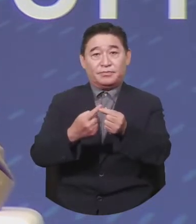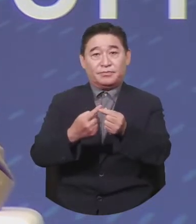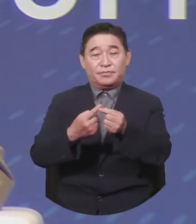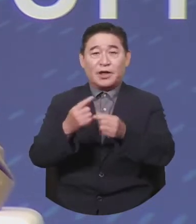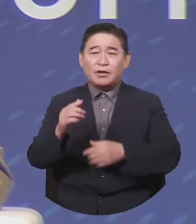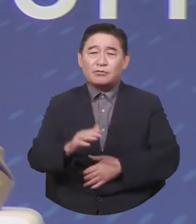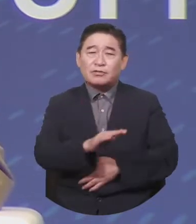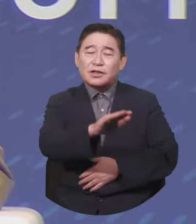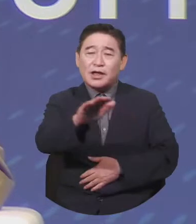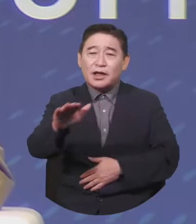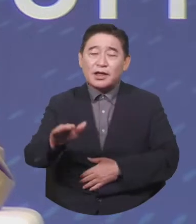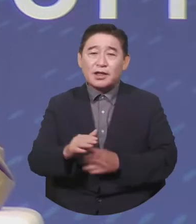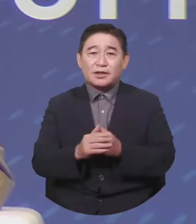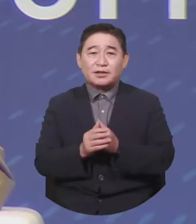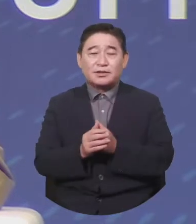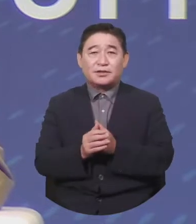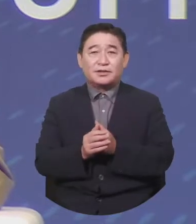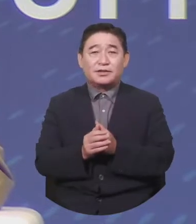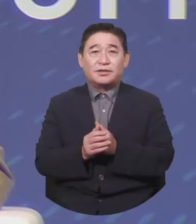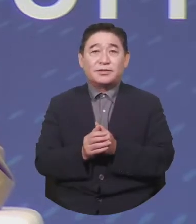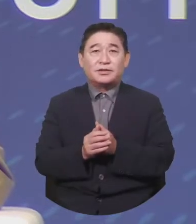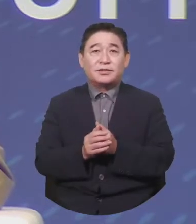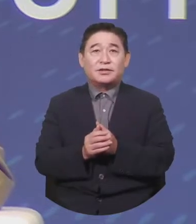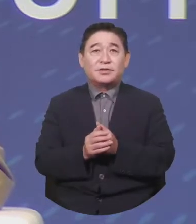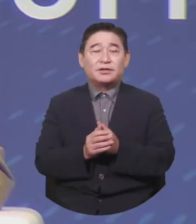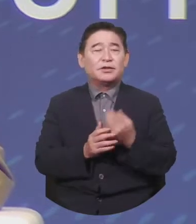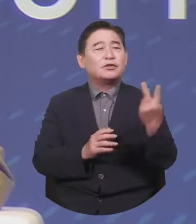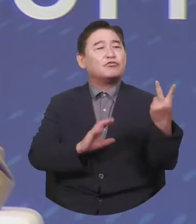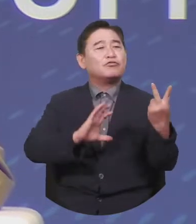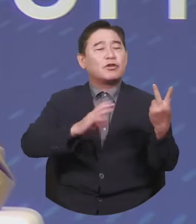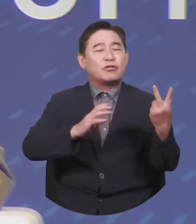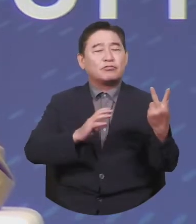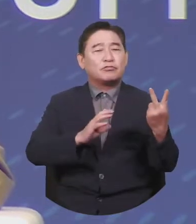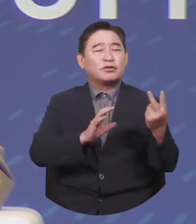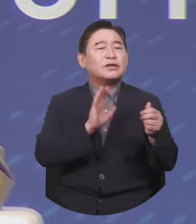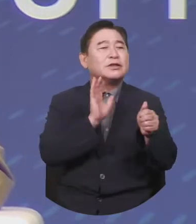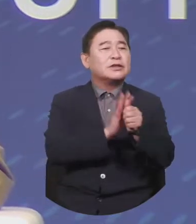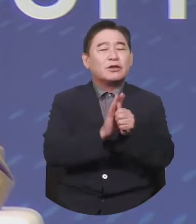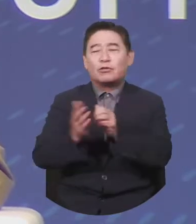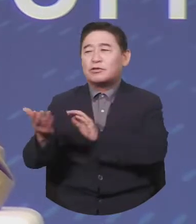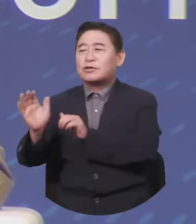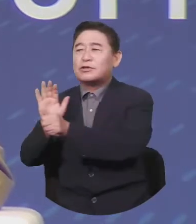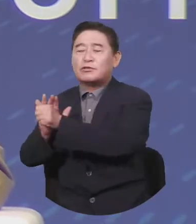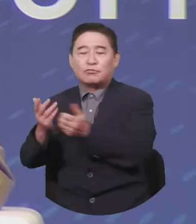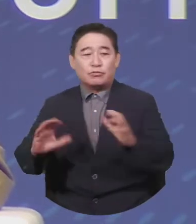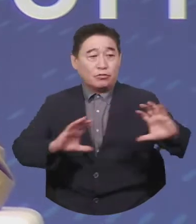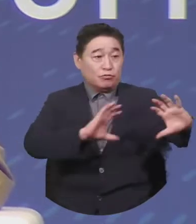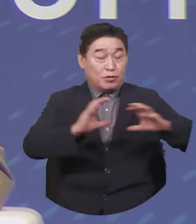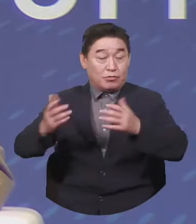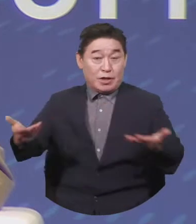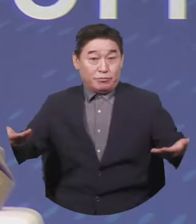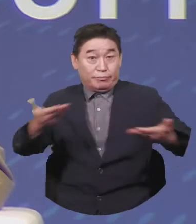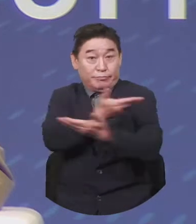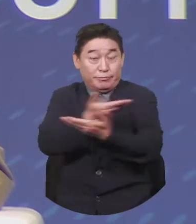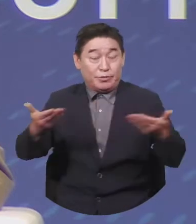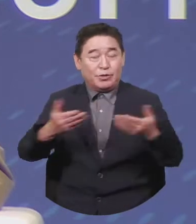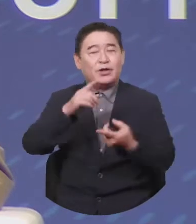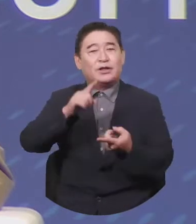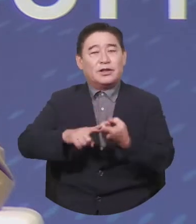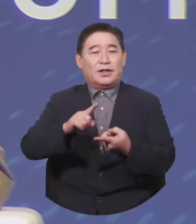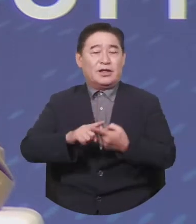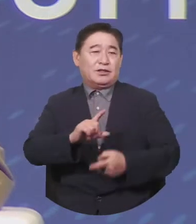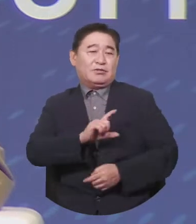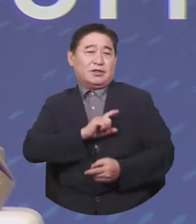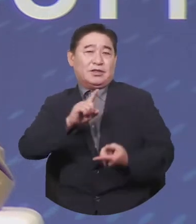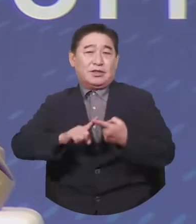accountability of South-South and triangular cooperation. So if we have chance to talk this issue, I